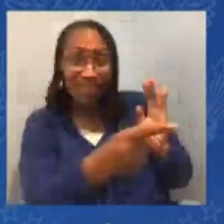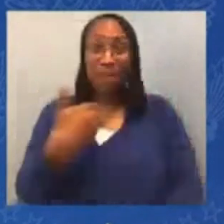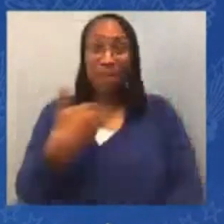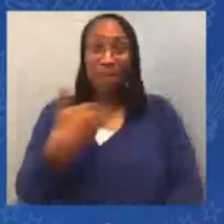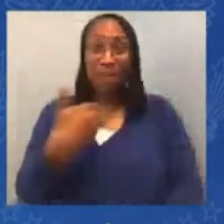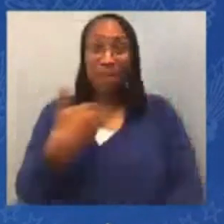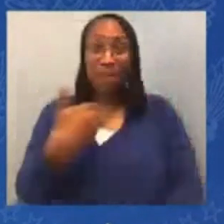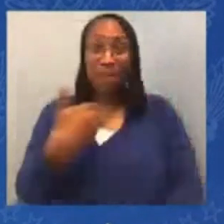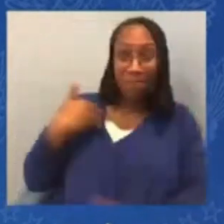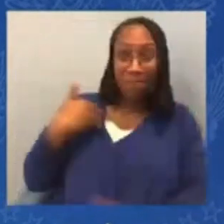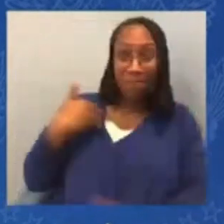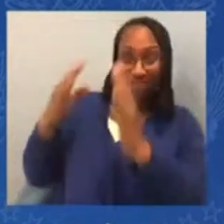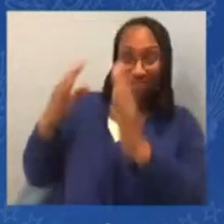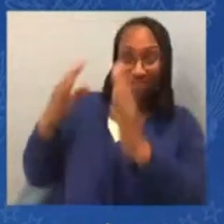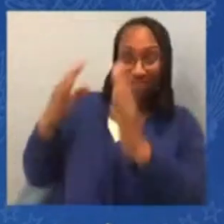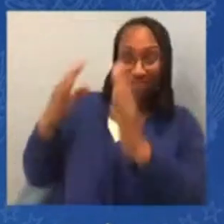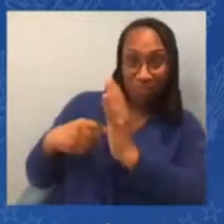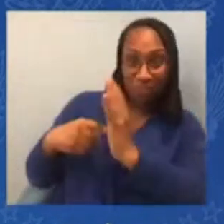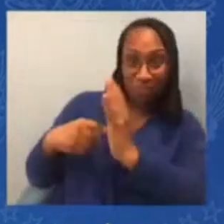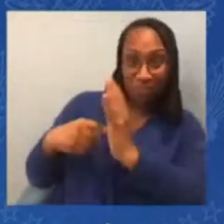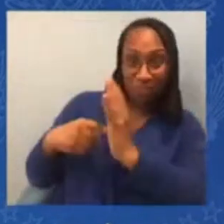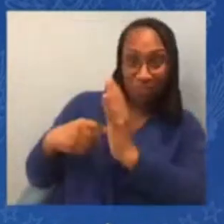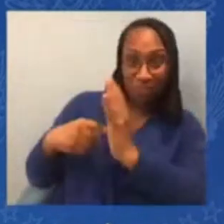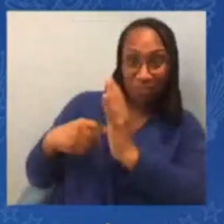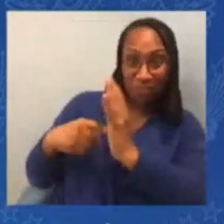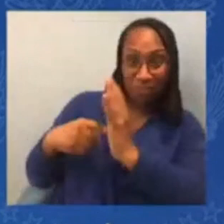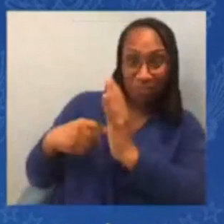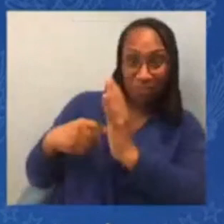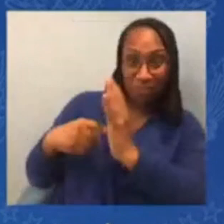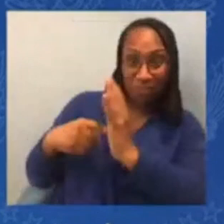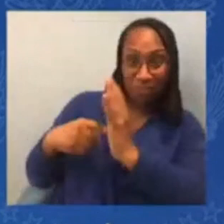Johanna Hayes, and Representative John Larson. Give them a big round of applause.